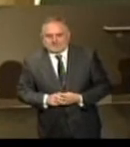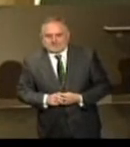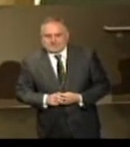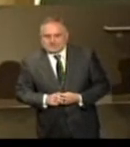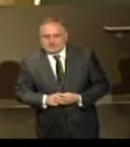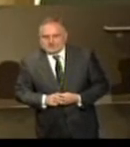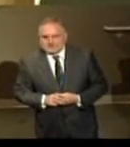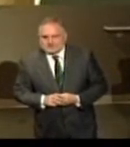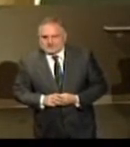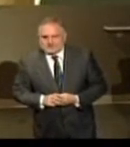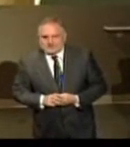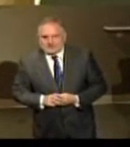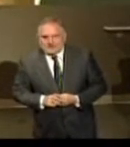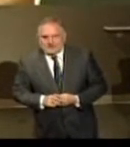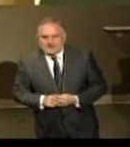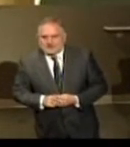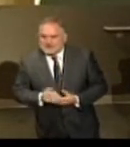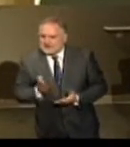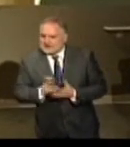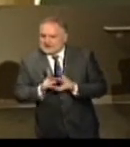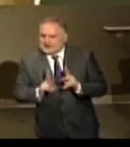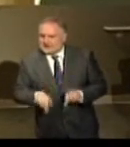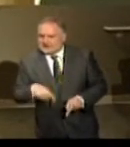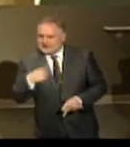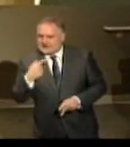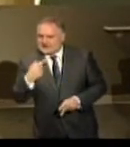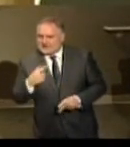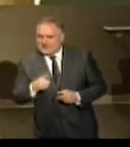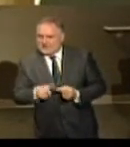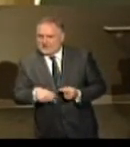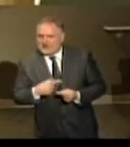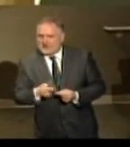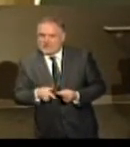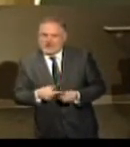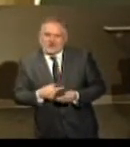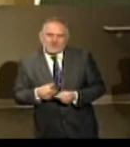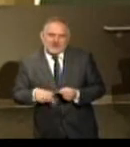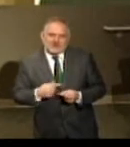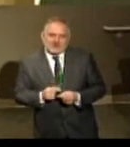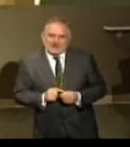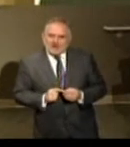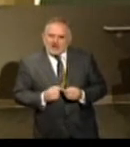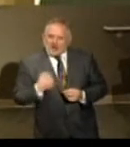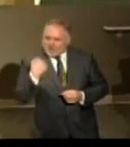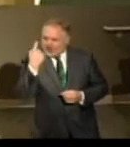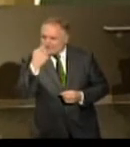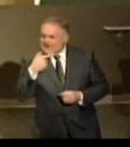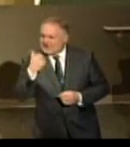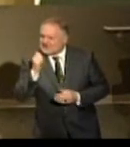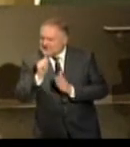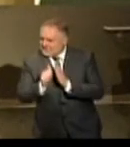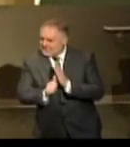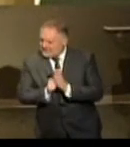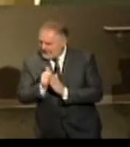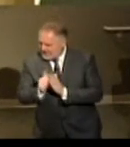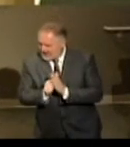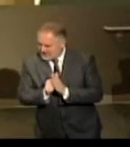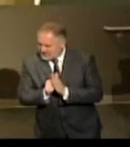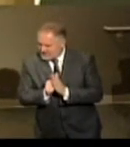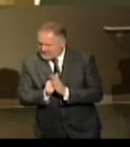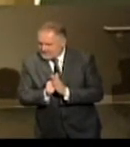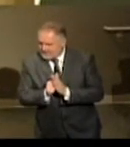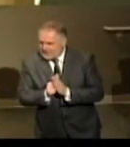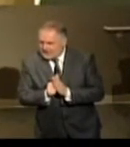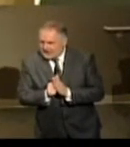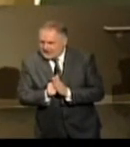into preaching this morning. Someone has said, well, what about the appearance of age? Is it 4 million years old, so many years of age? Well,